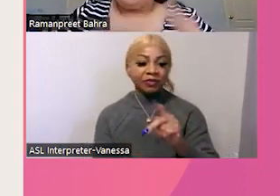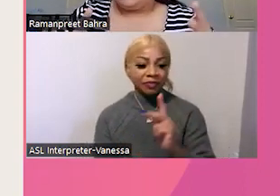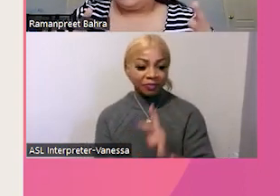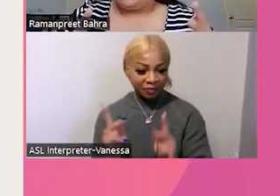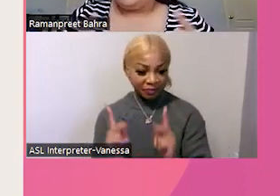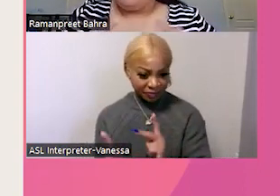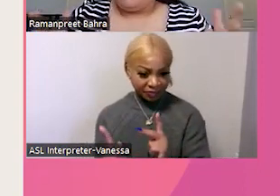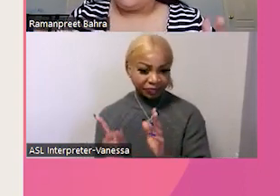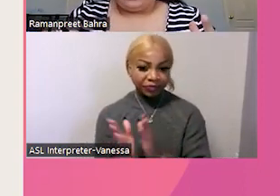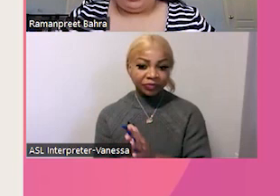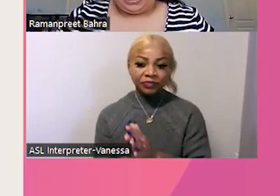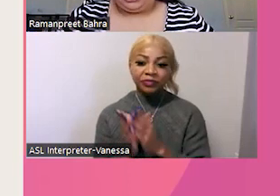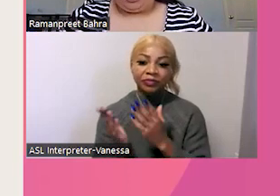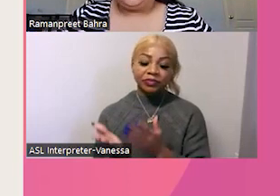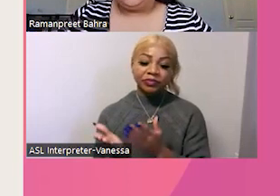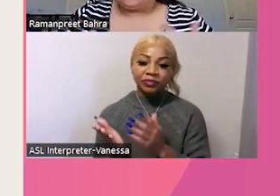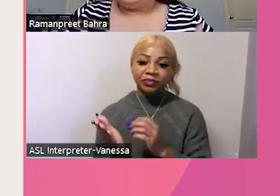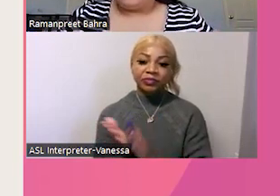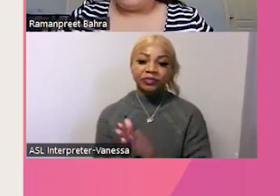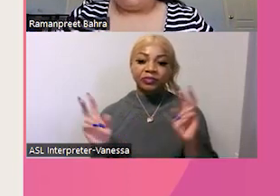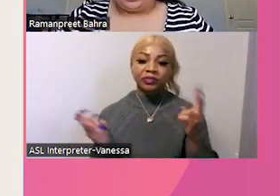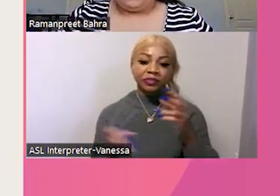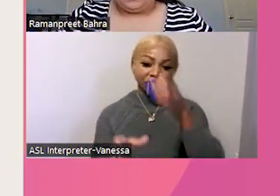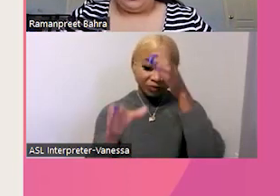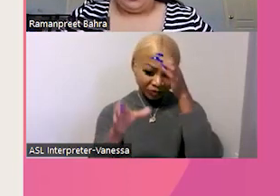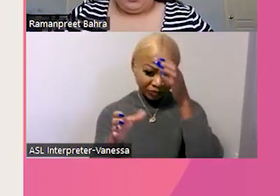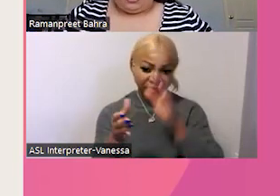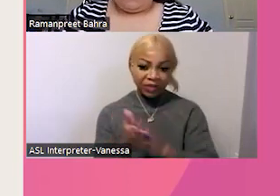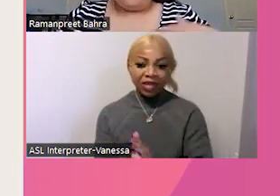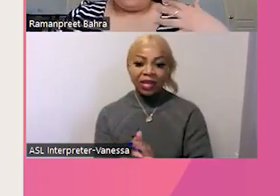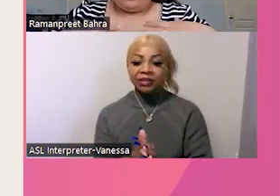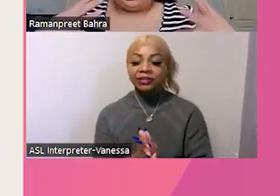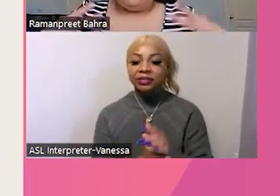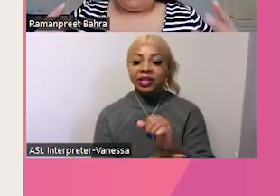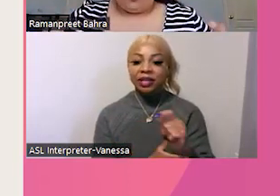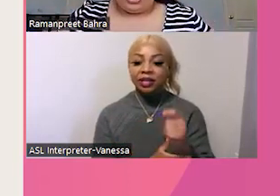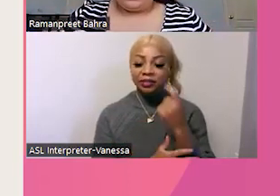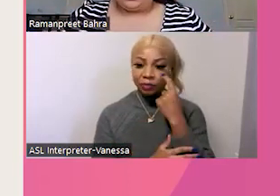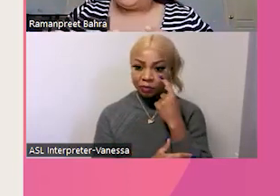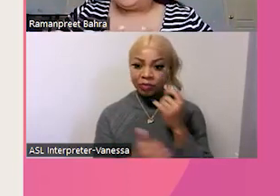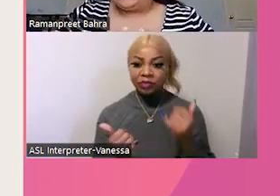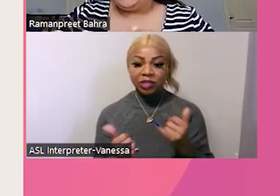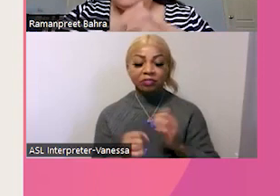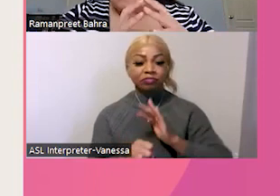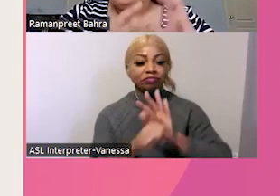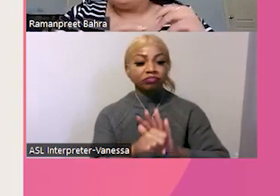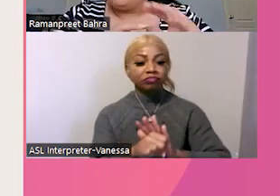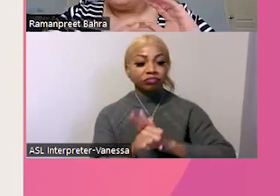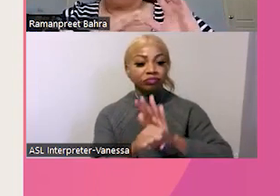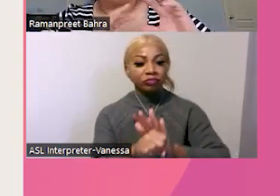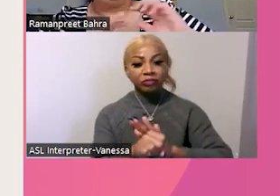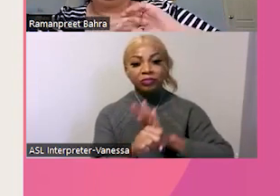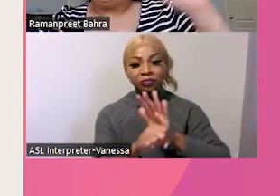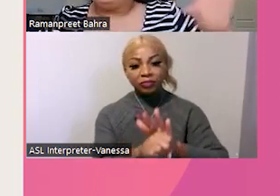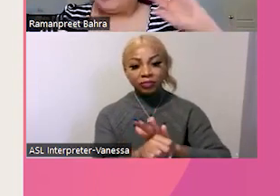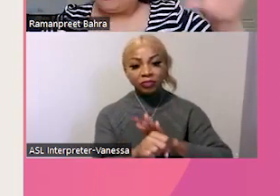the formation of what we call subjugated knowledges and this act of witnessing. So we're pushing forth these, we're